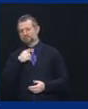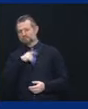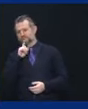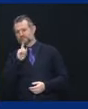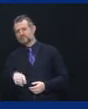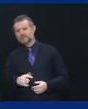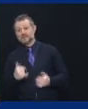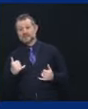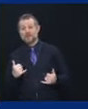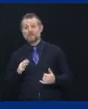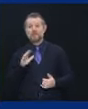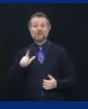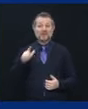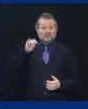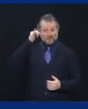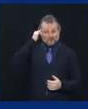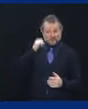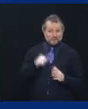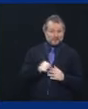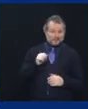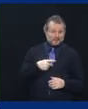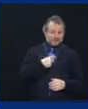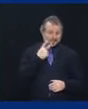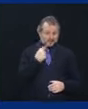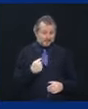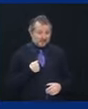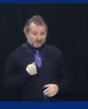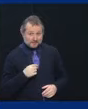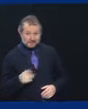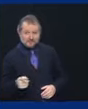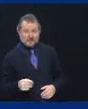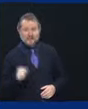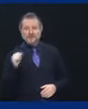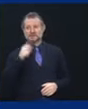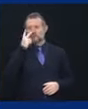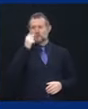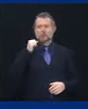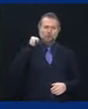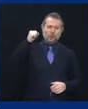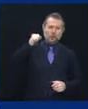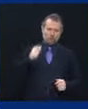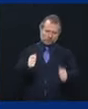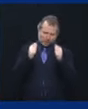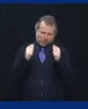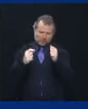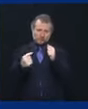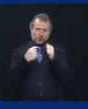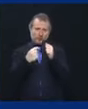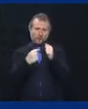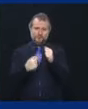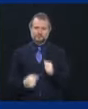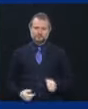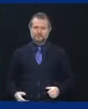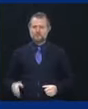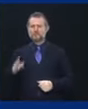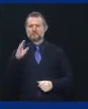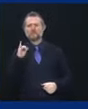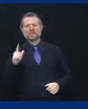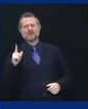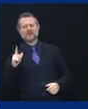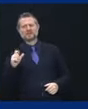Mahoney, can you see me? I can. Go Bills. Go Bills, Bill Mahoney. No, I have not seen